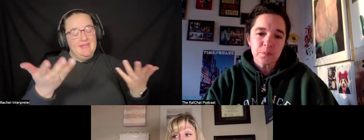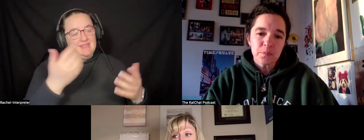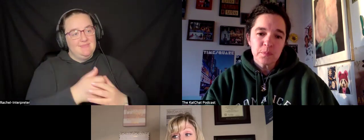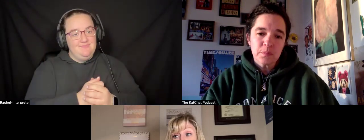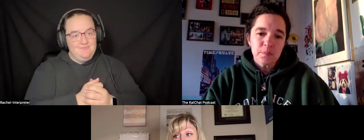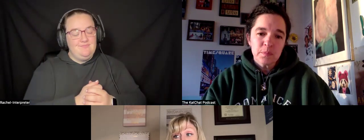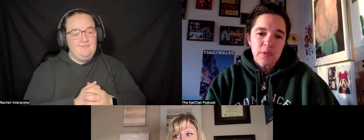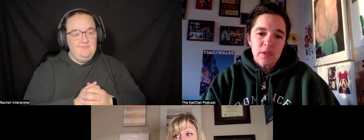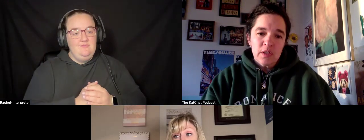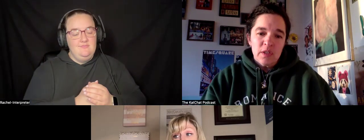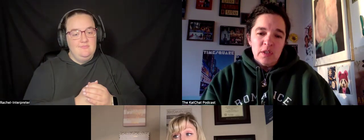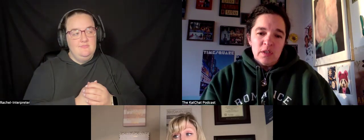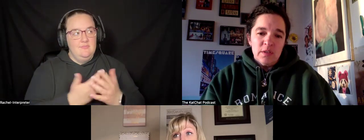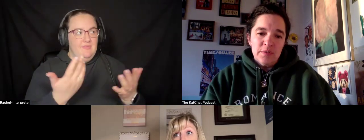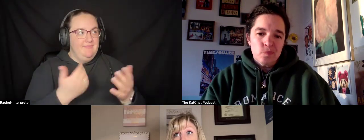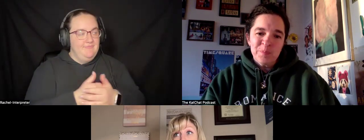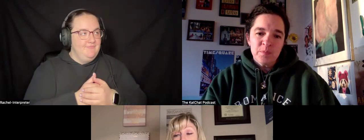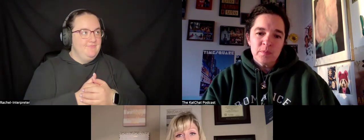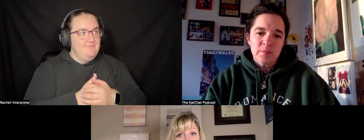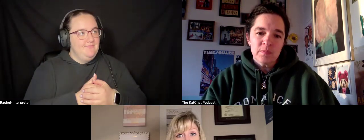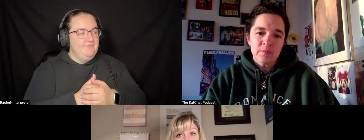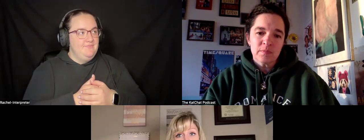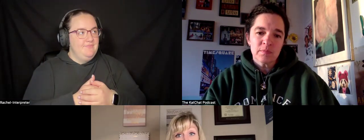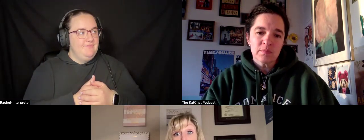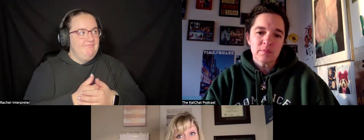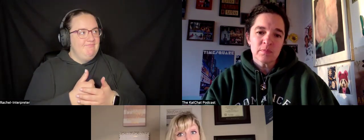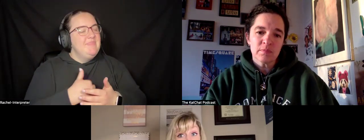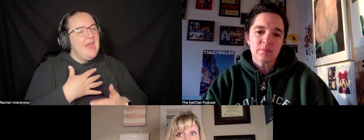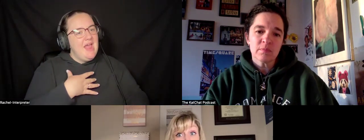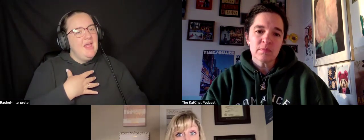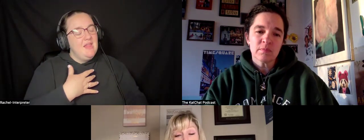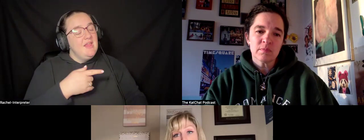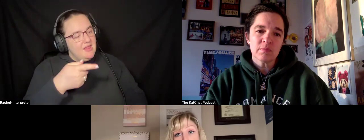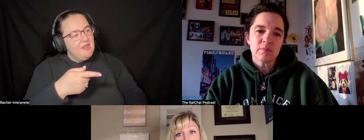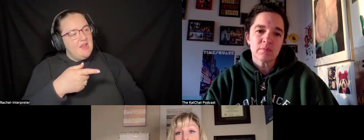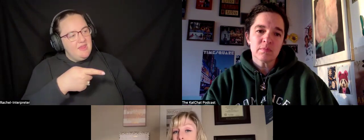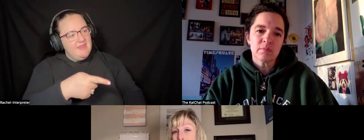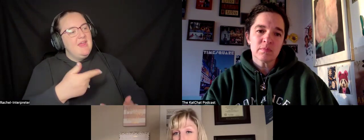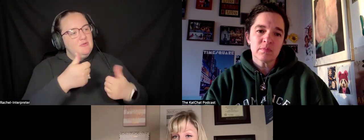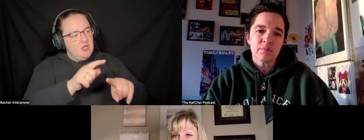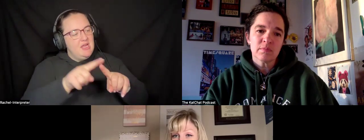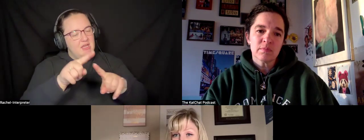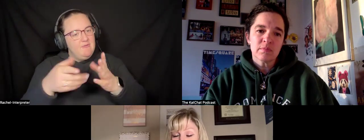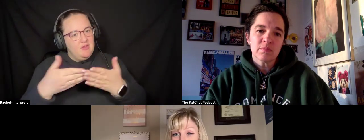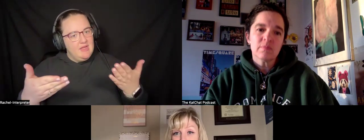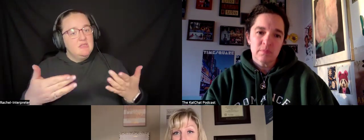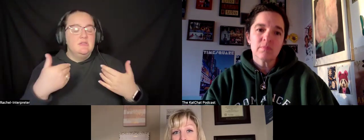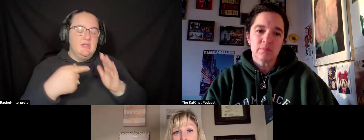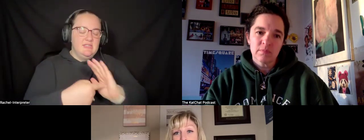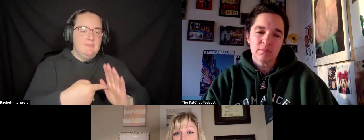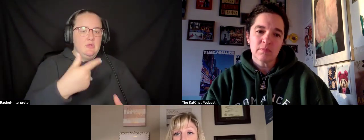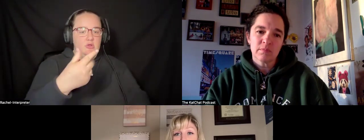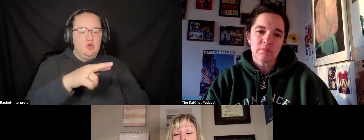Um, but I like that they have they've tried different content on there. Like we had our Groomsmen trilogy, and that